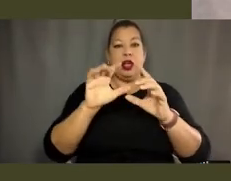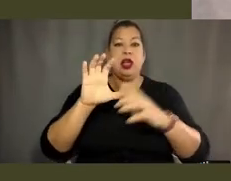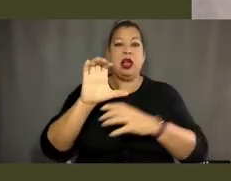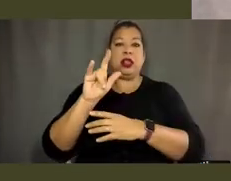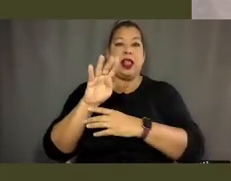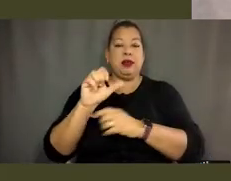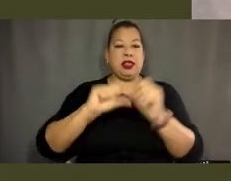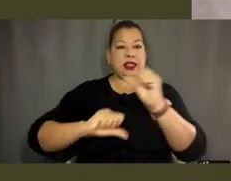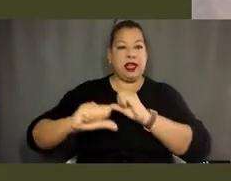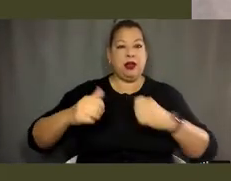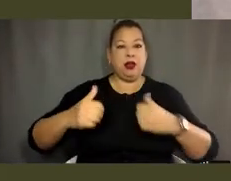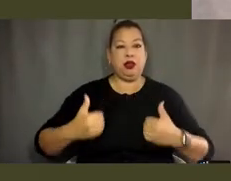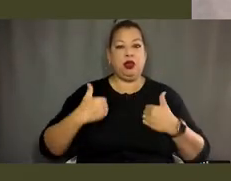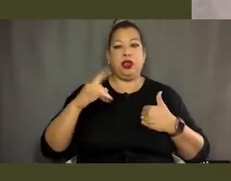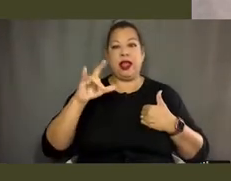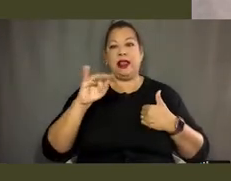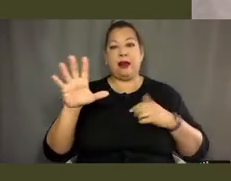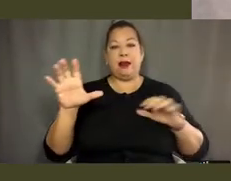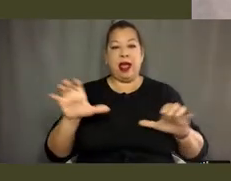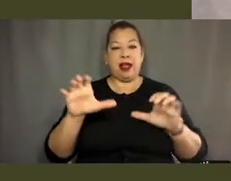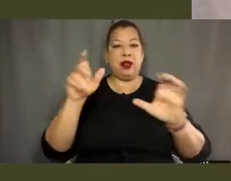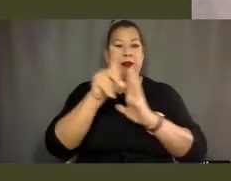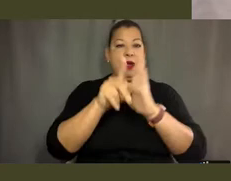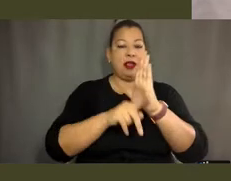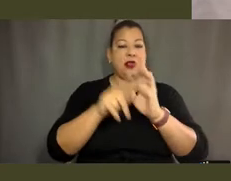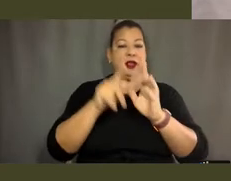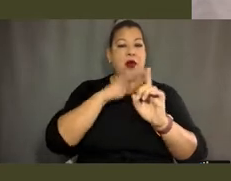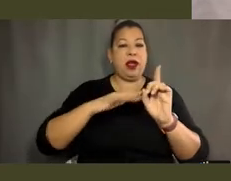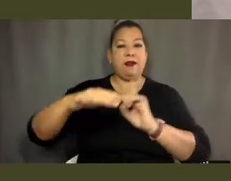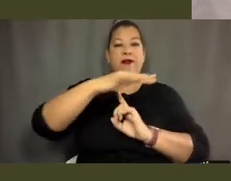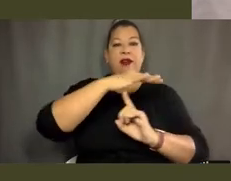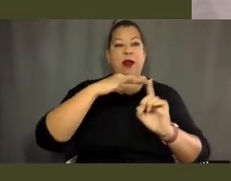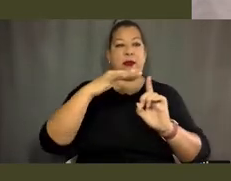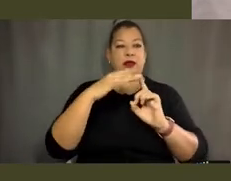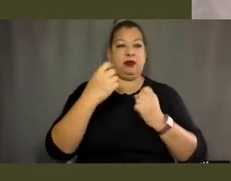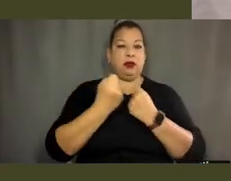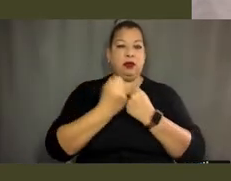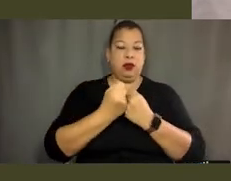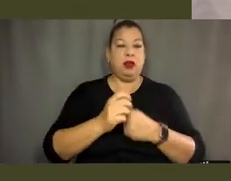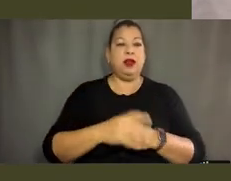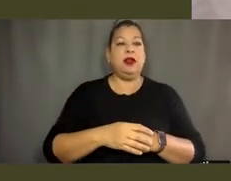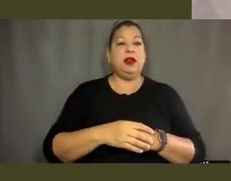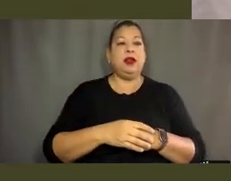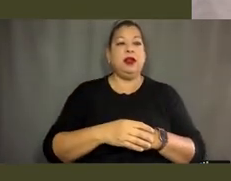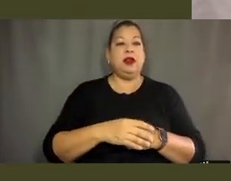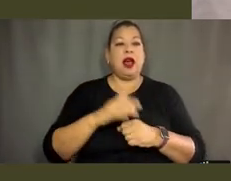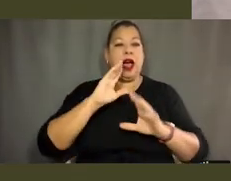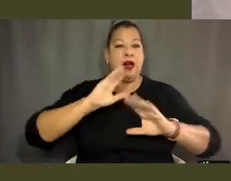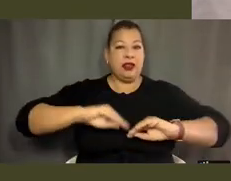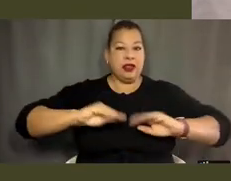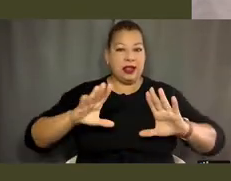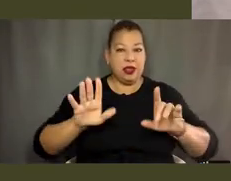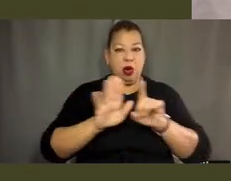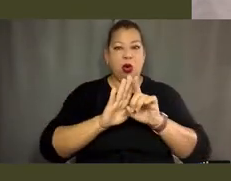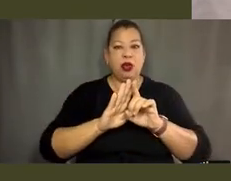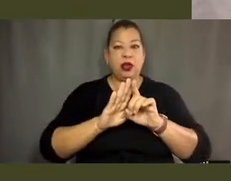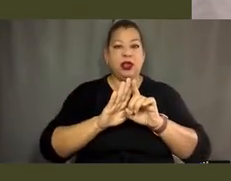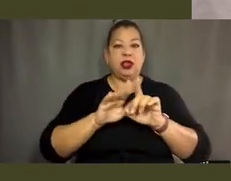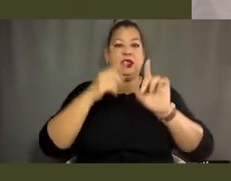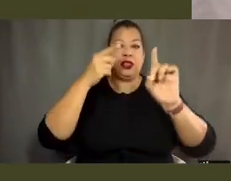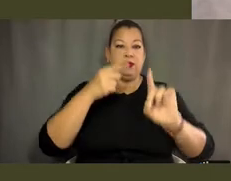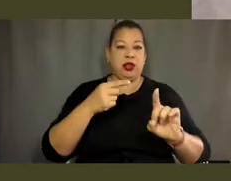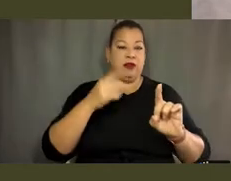and policies for environmental preparedness. Obviously, the whole subject of the future of our planet is very much